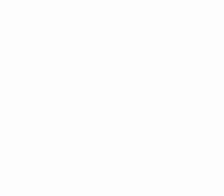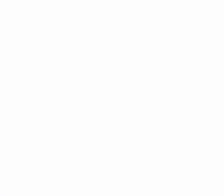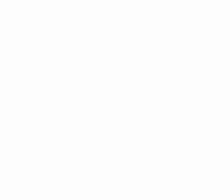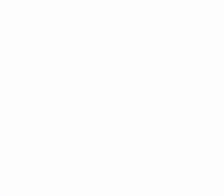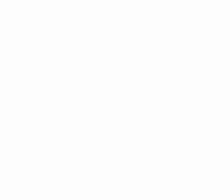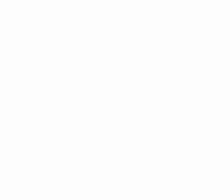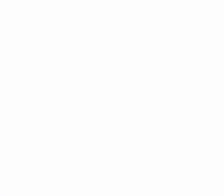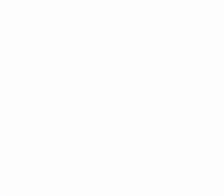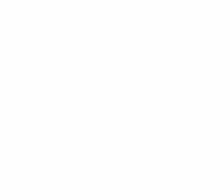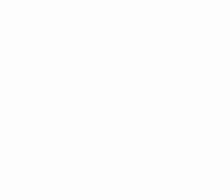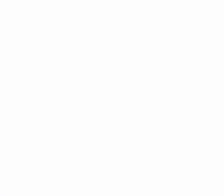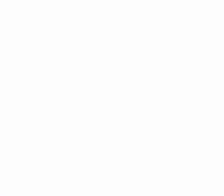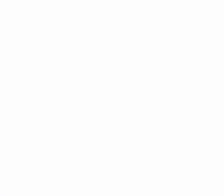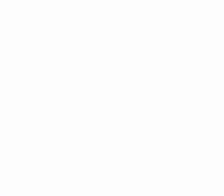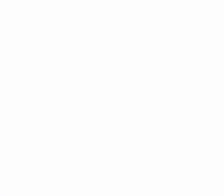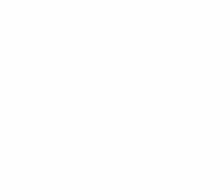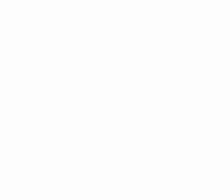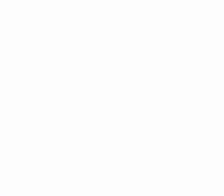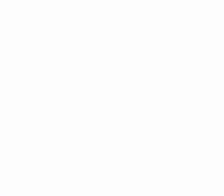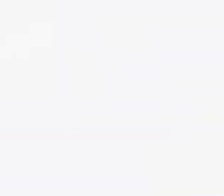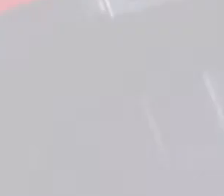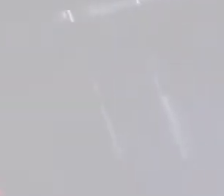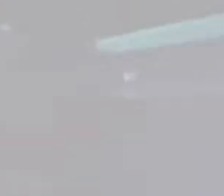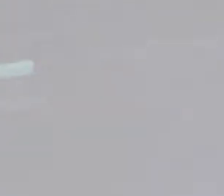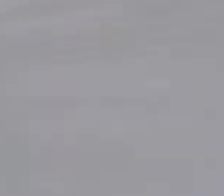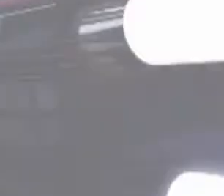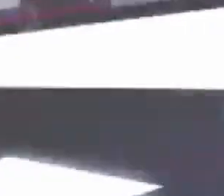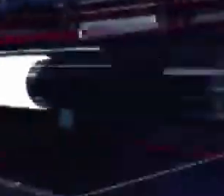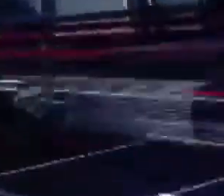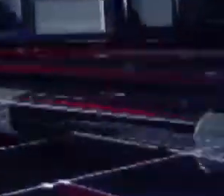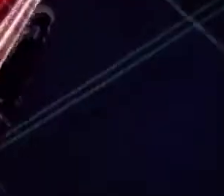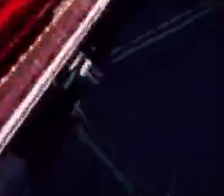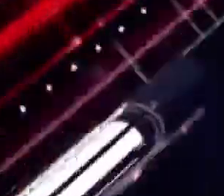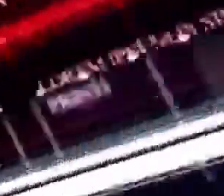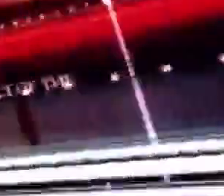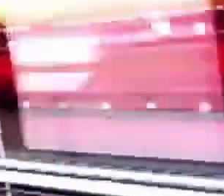377-5811. Aji Bank, your investment partner.